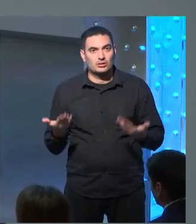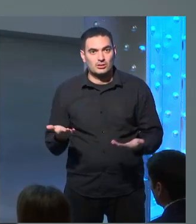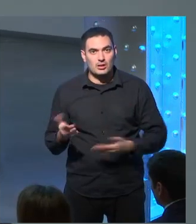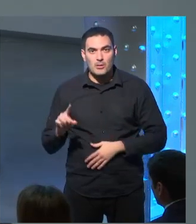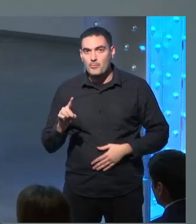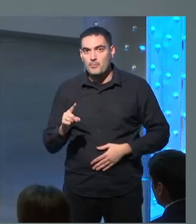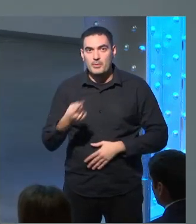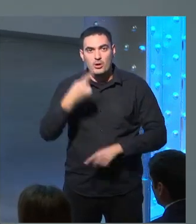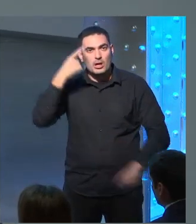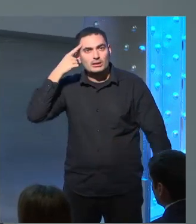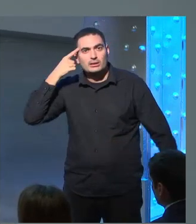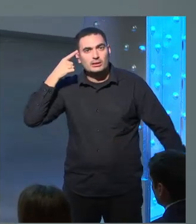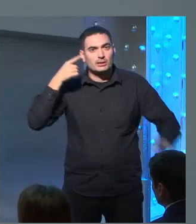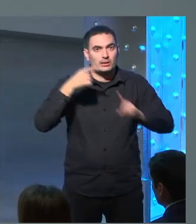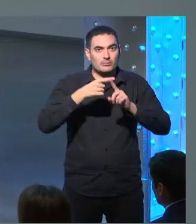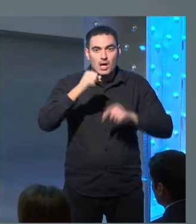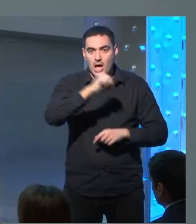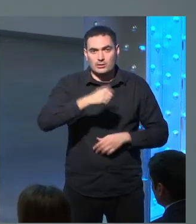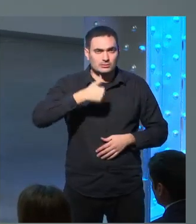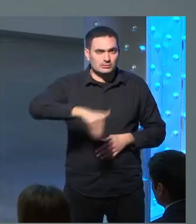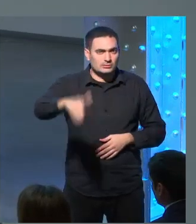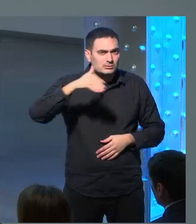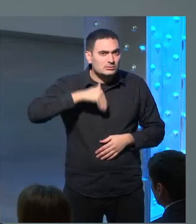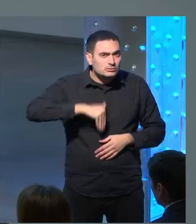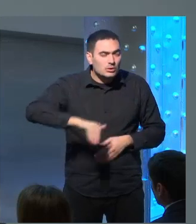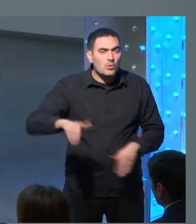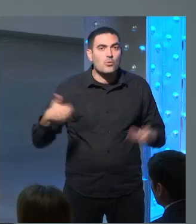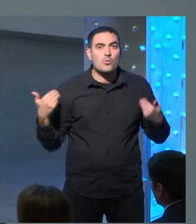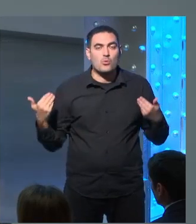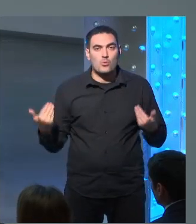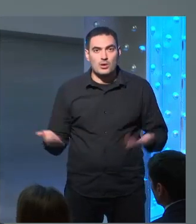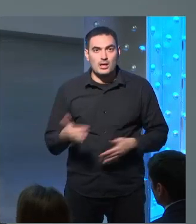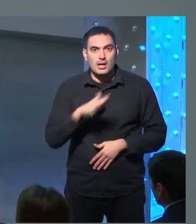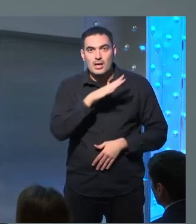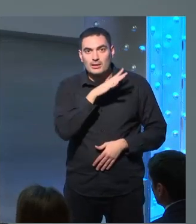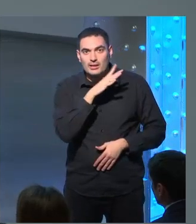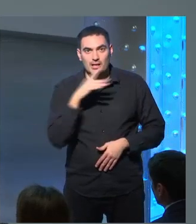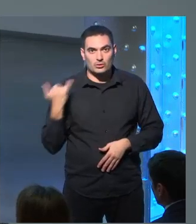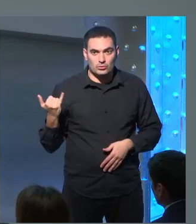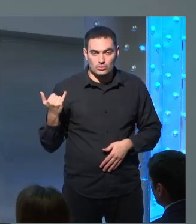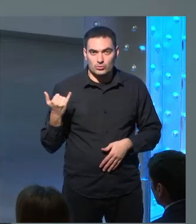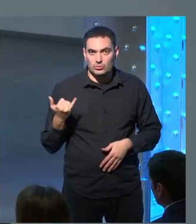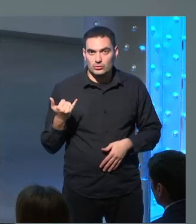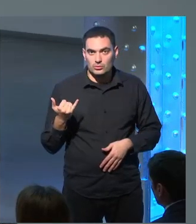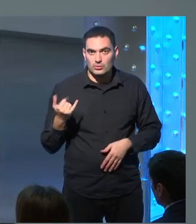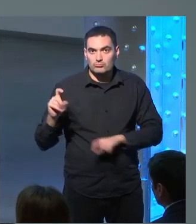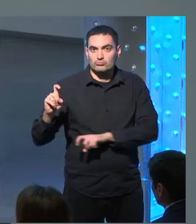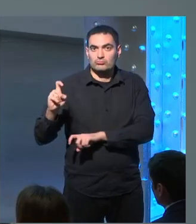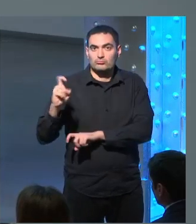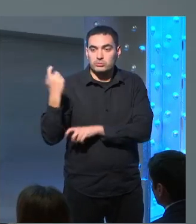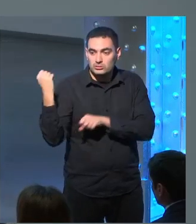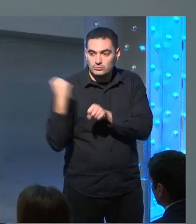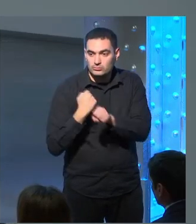opportunity. So the first horizon for the next few years is to have that whole pool